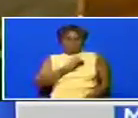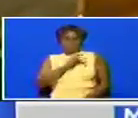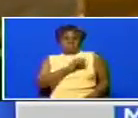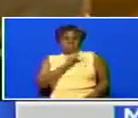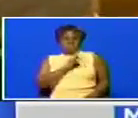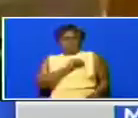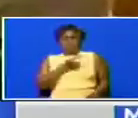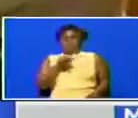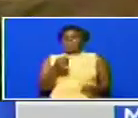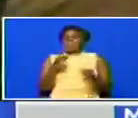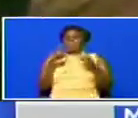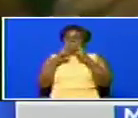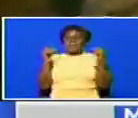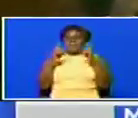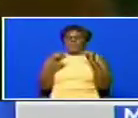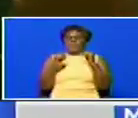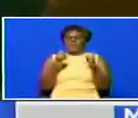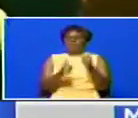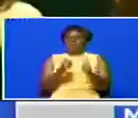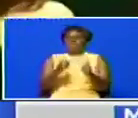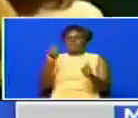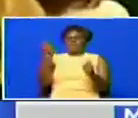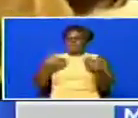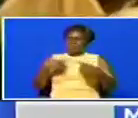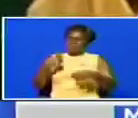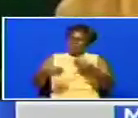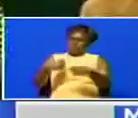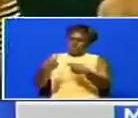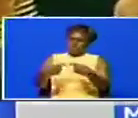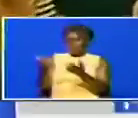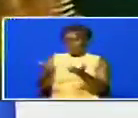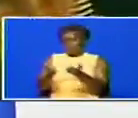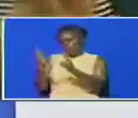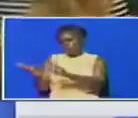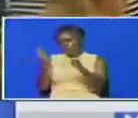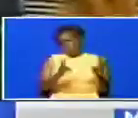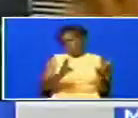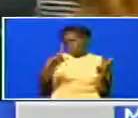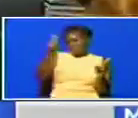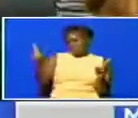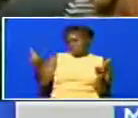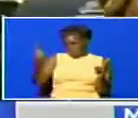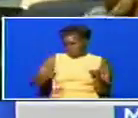What is your message to the Kenyans? Should they continue business as usual?